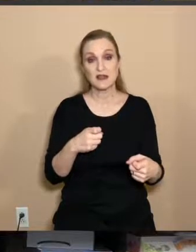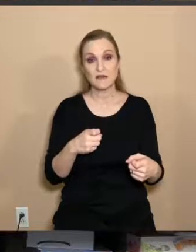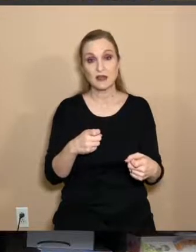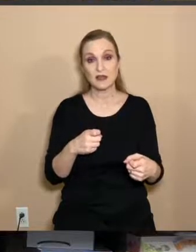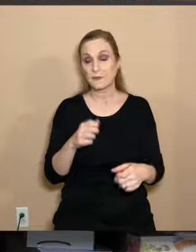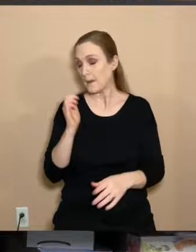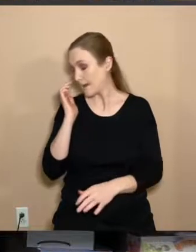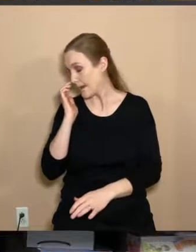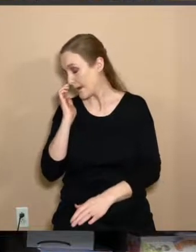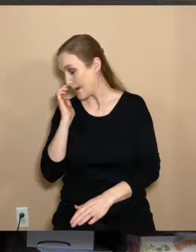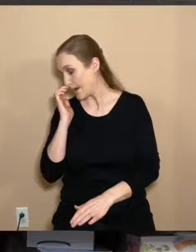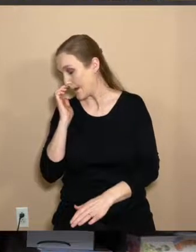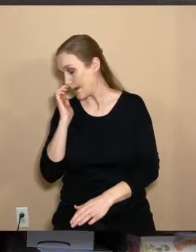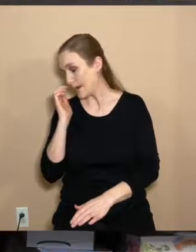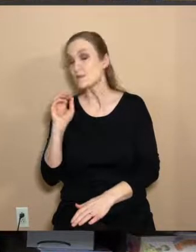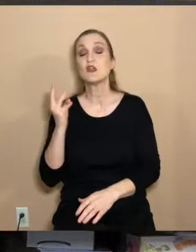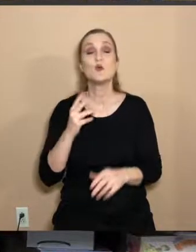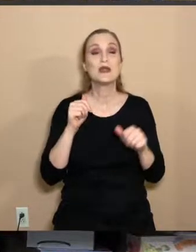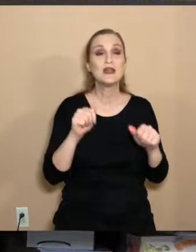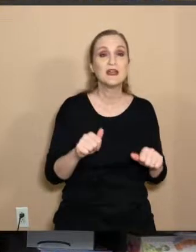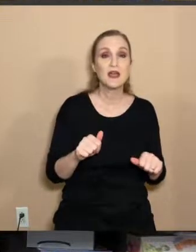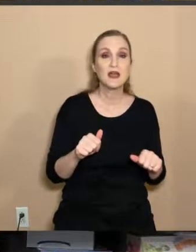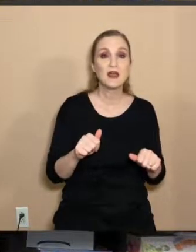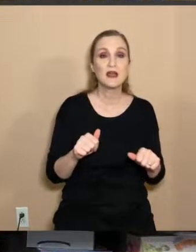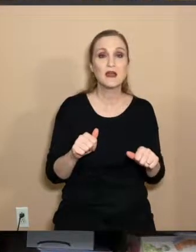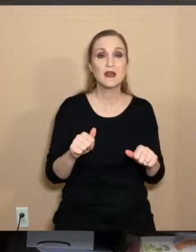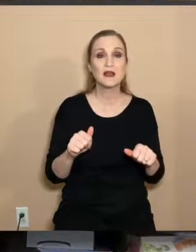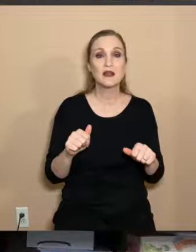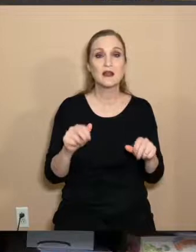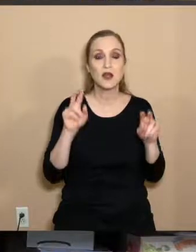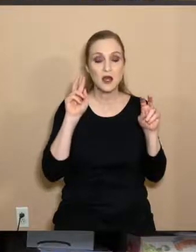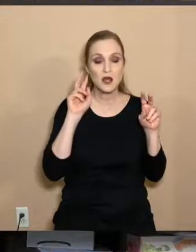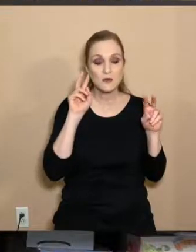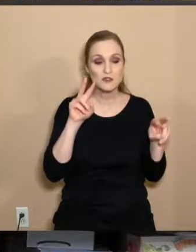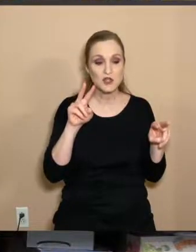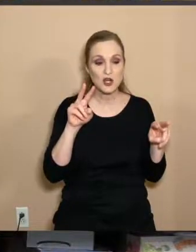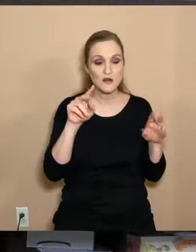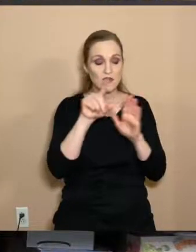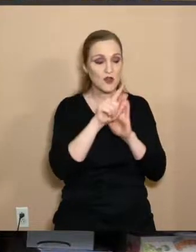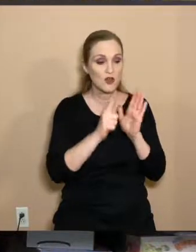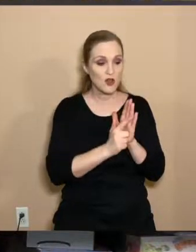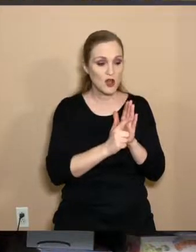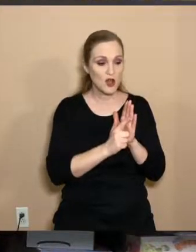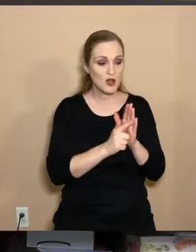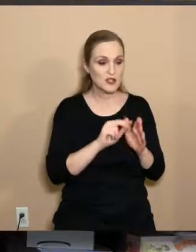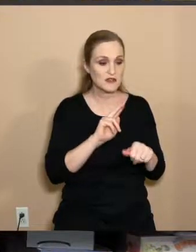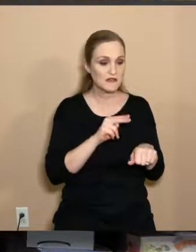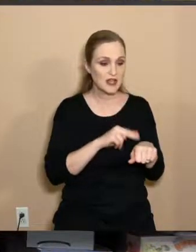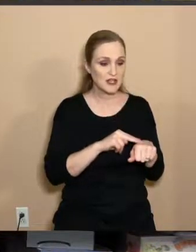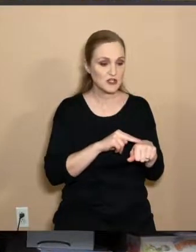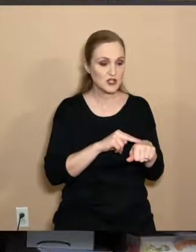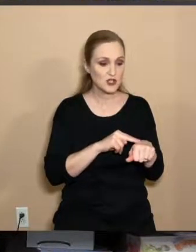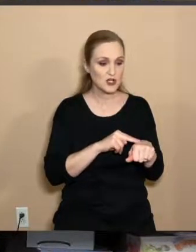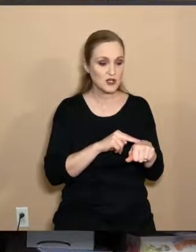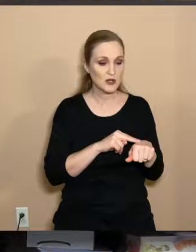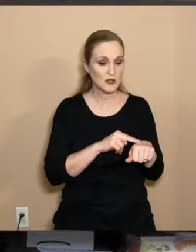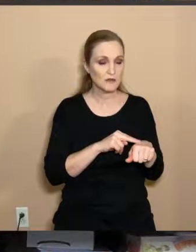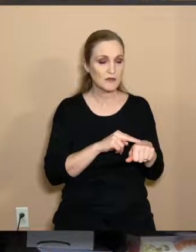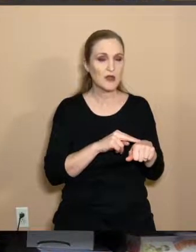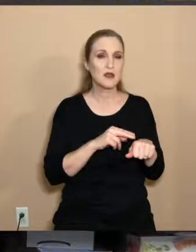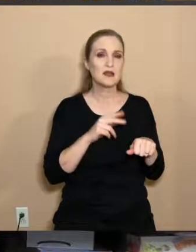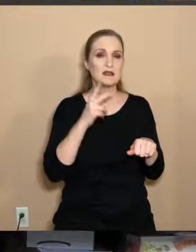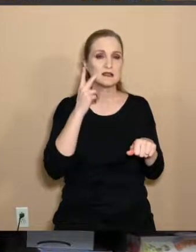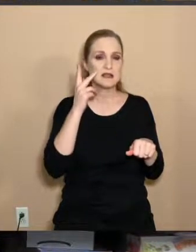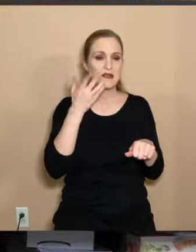is that, we can observe the laws of nature. We can observe things that are supposed to happen.